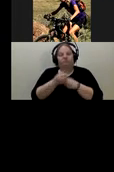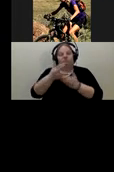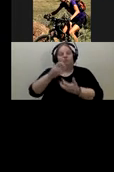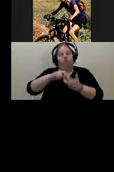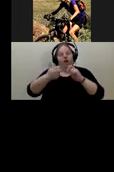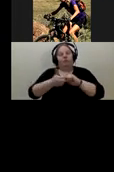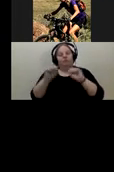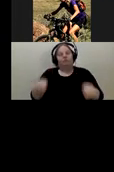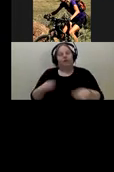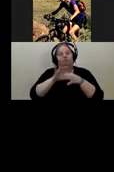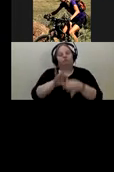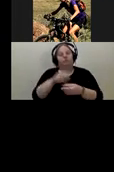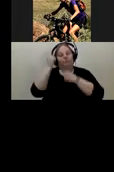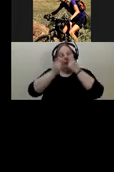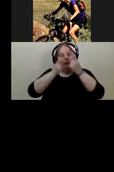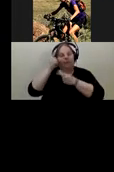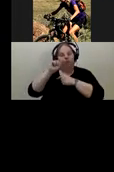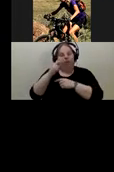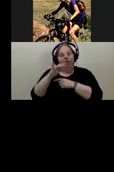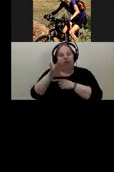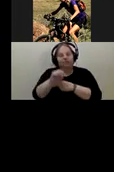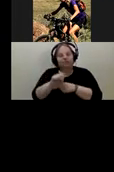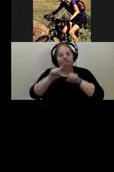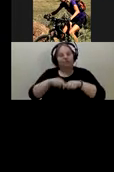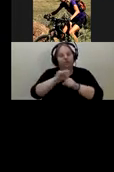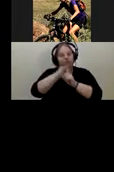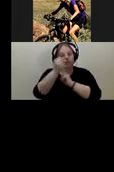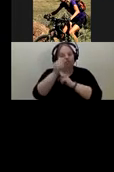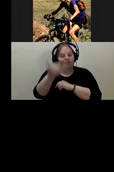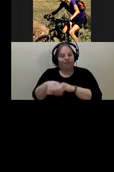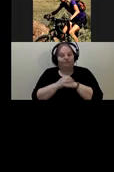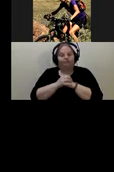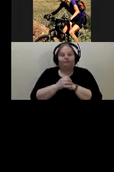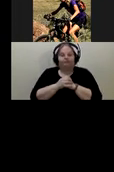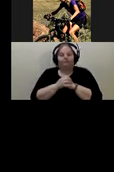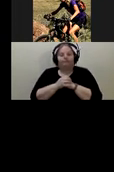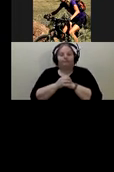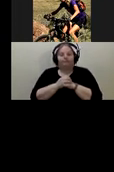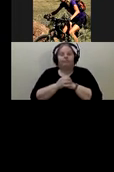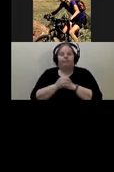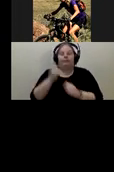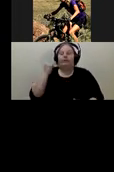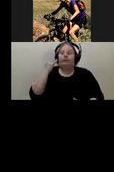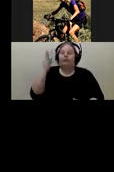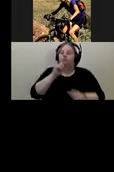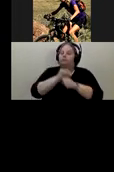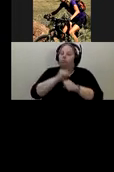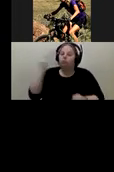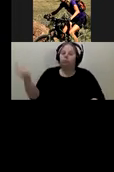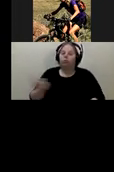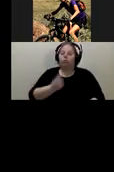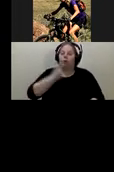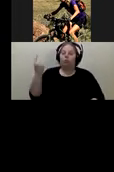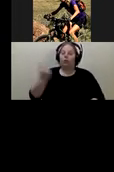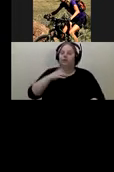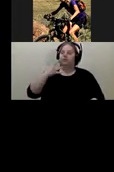ethical thinking, that it's situational. if we were always